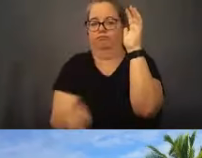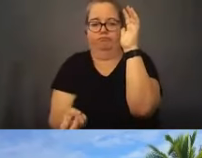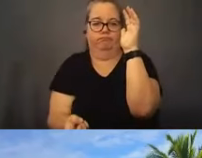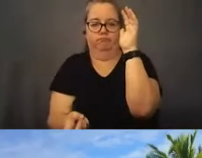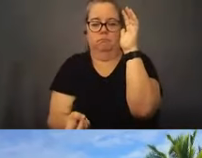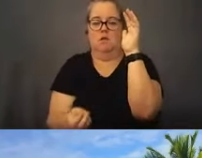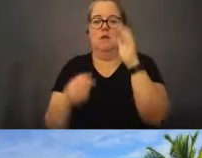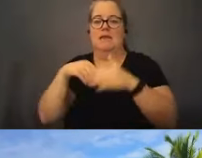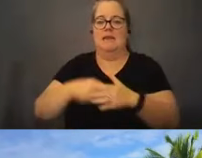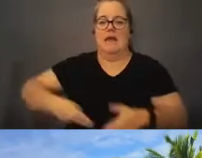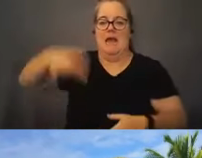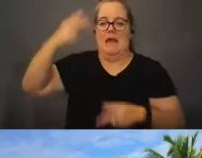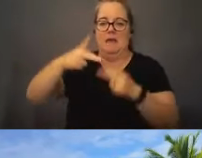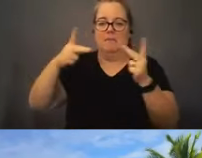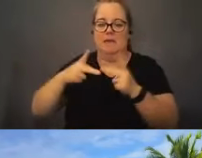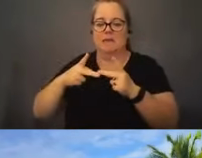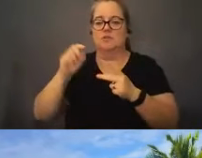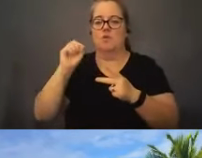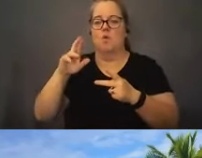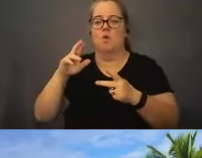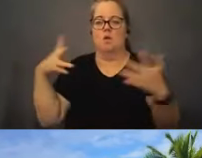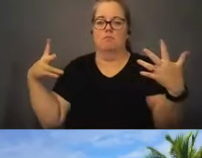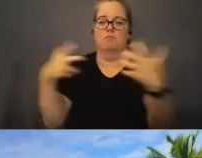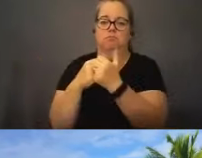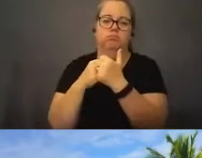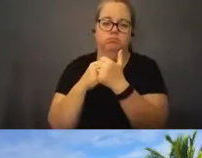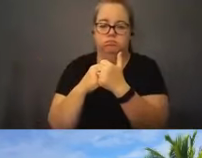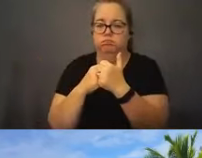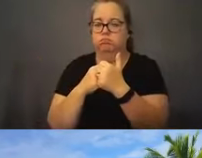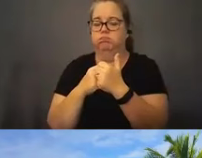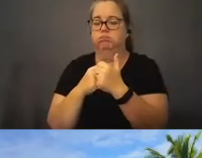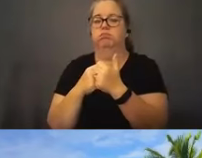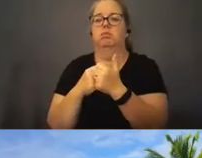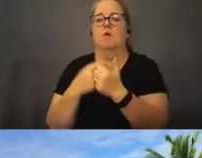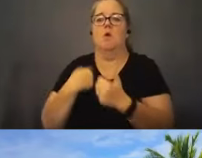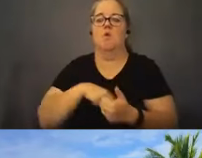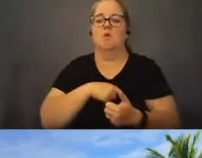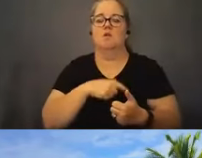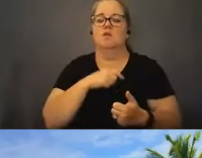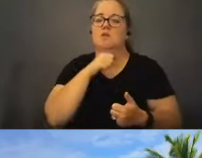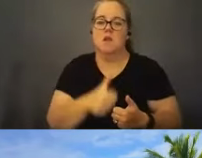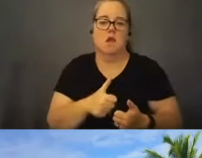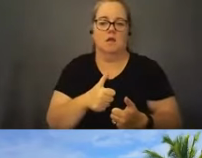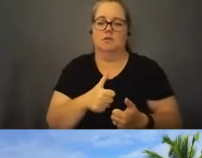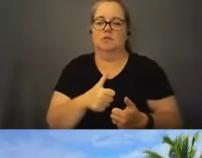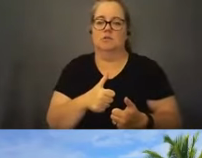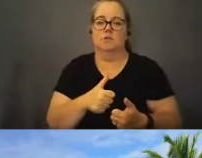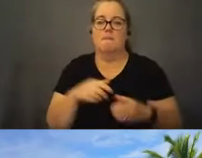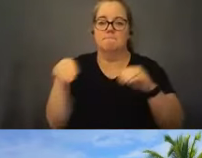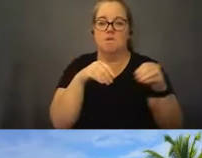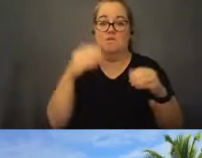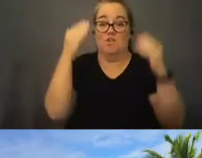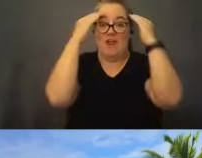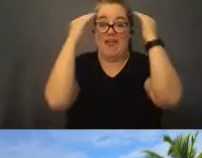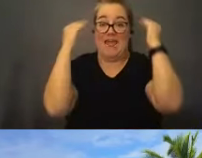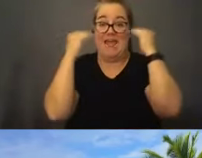high collision trauma, we're not gonna move their head and neck. And even if